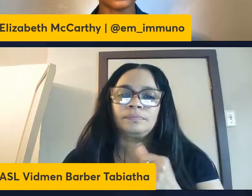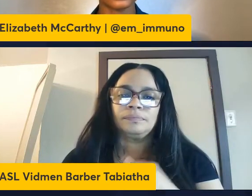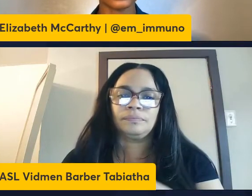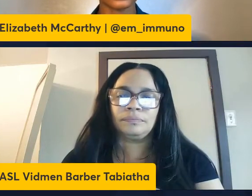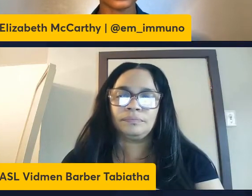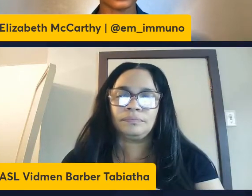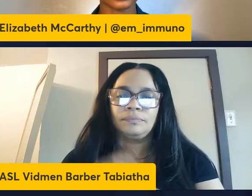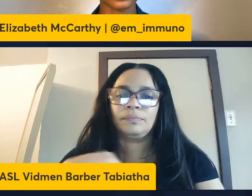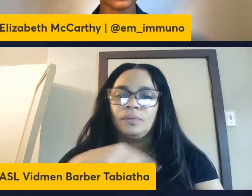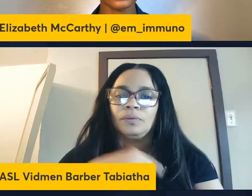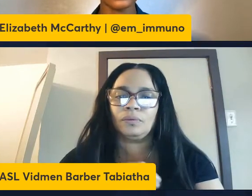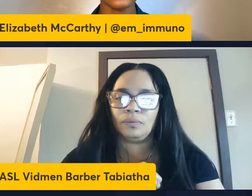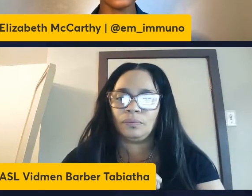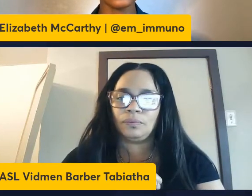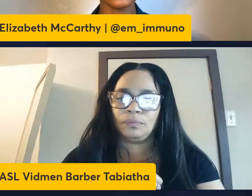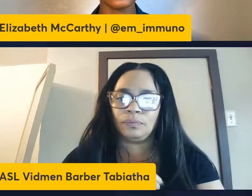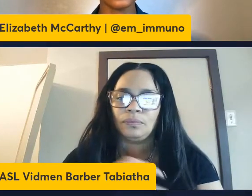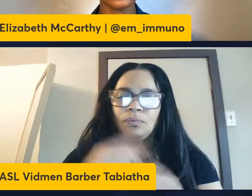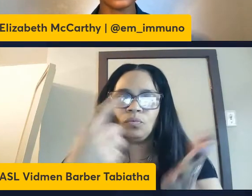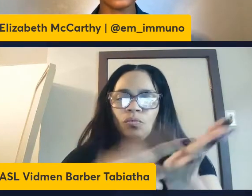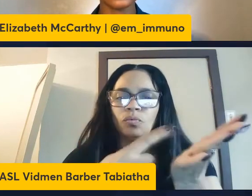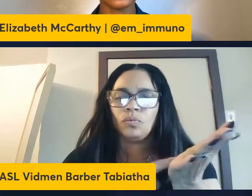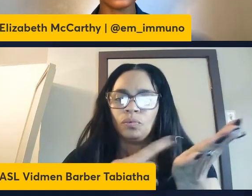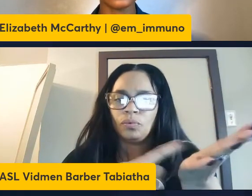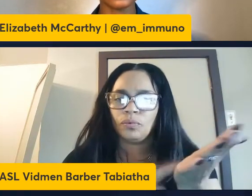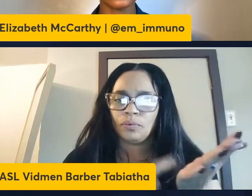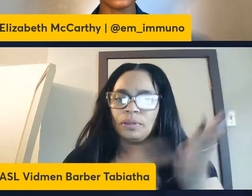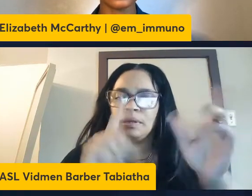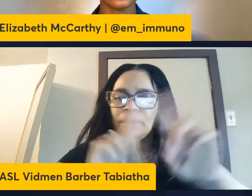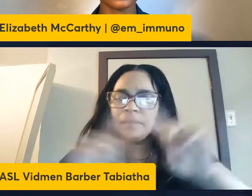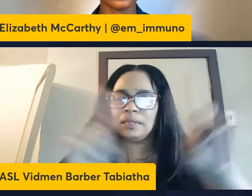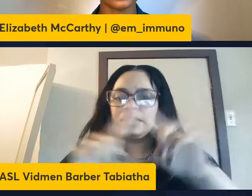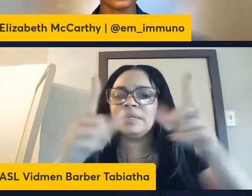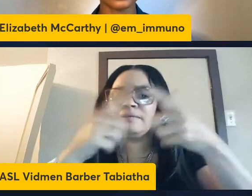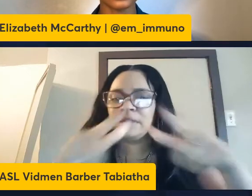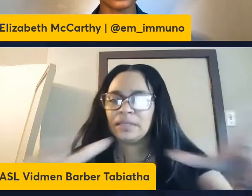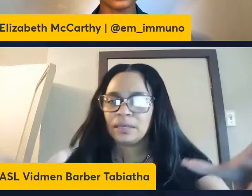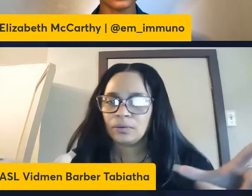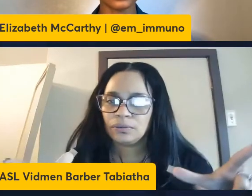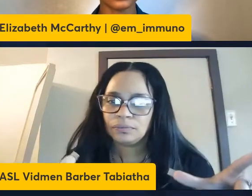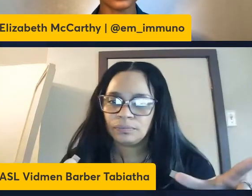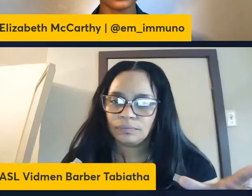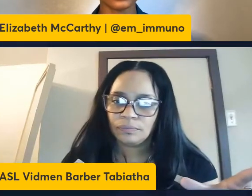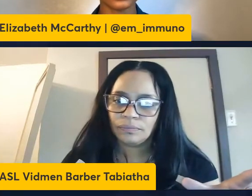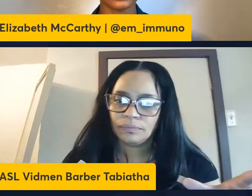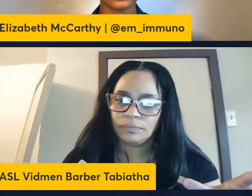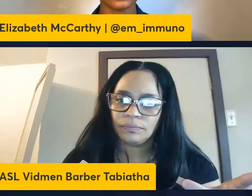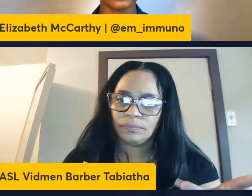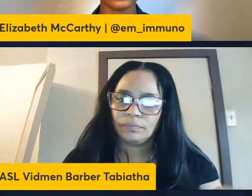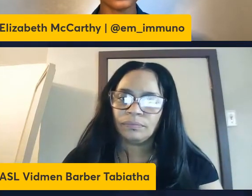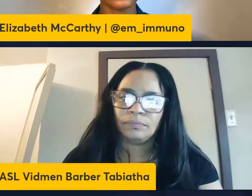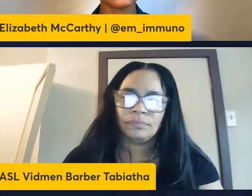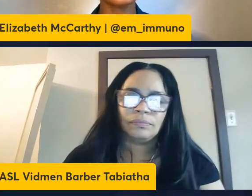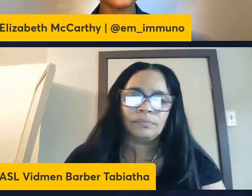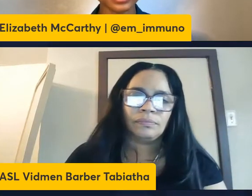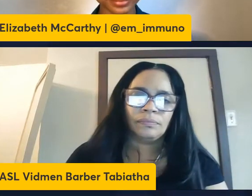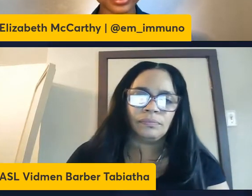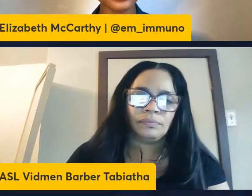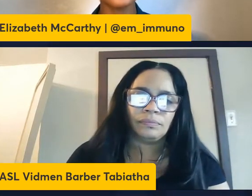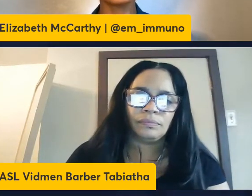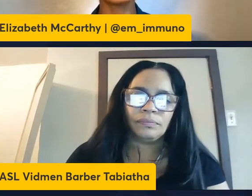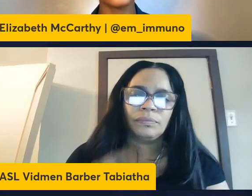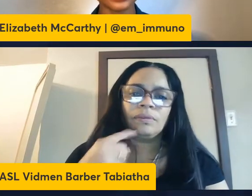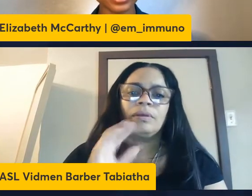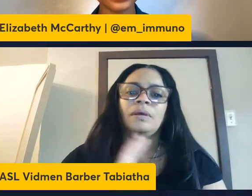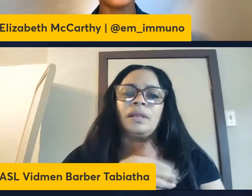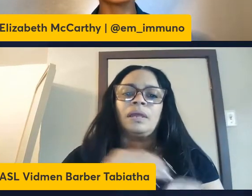So we were discussing about the different languages and platforms, and I think Elizabeth, you mentioned R and R